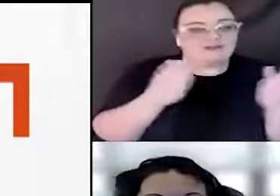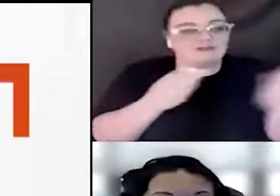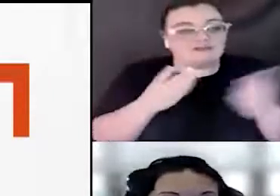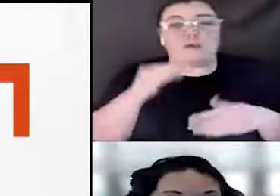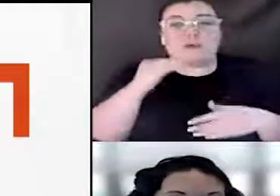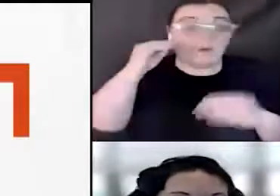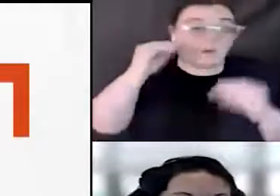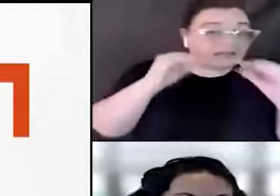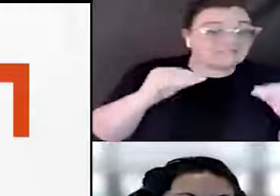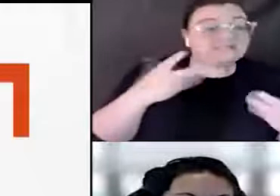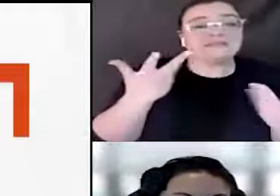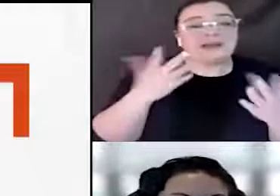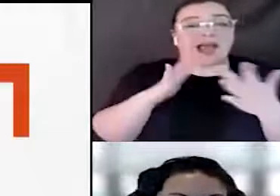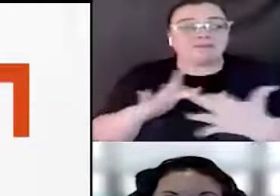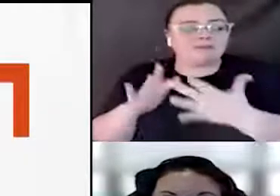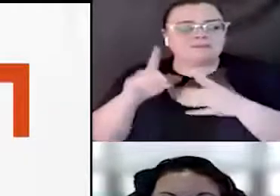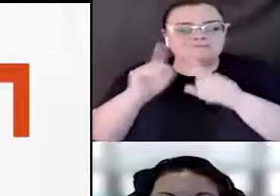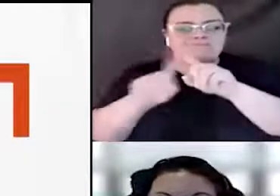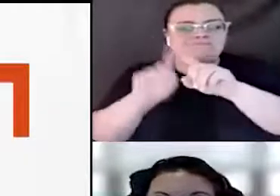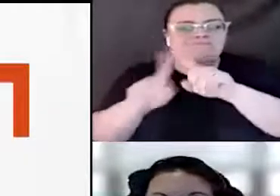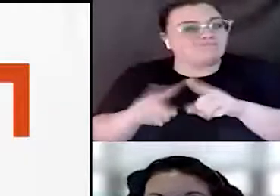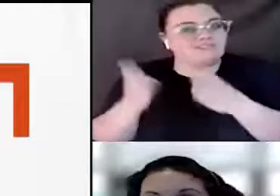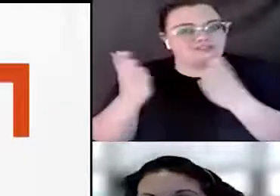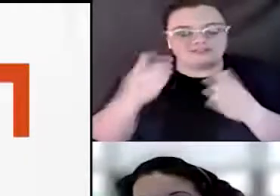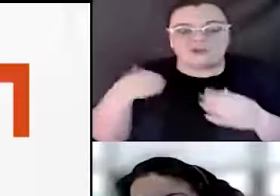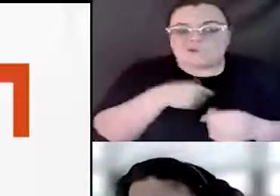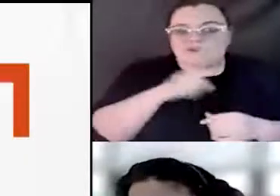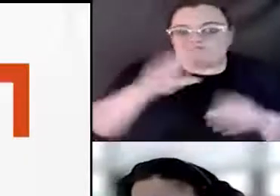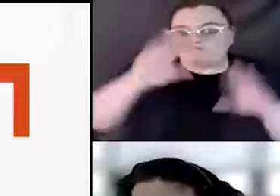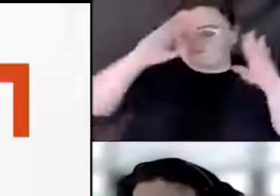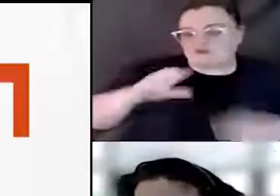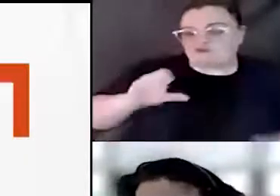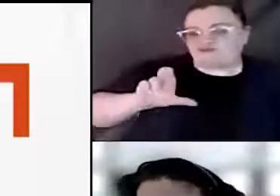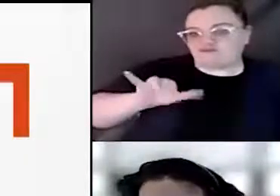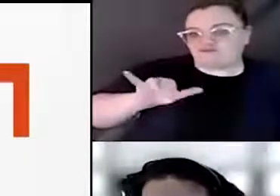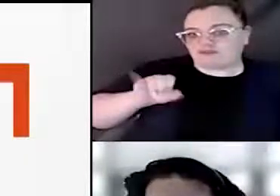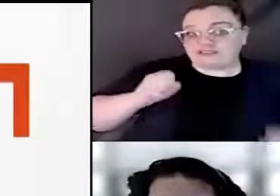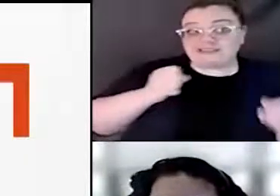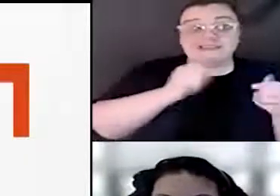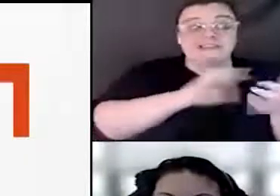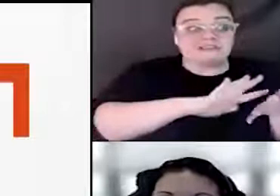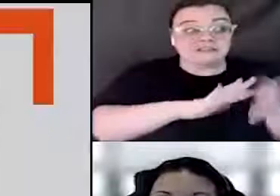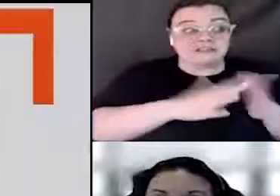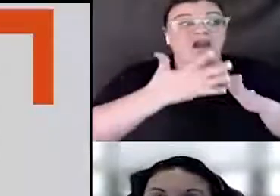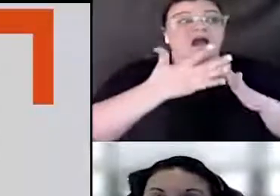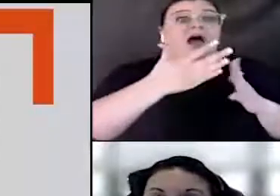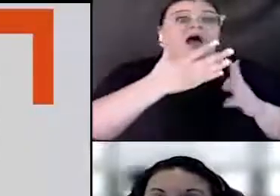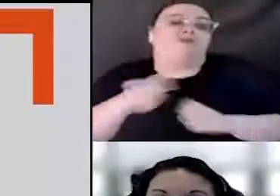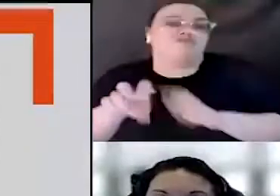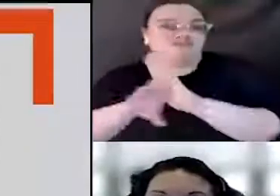outreach, and we really focus on crisis to thriving with what we do.